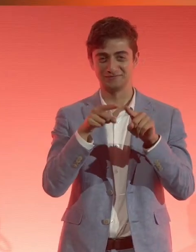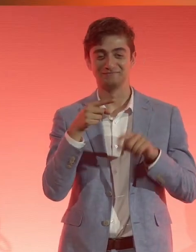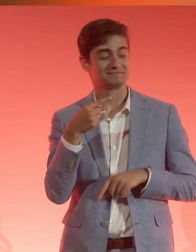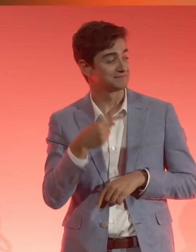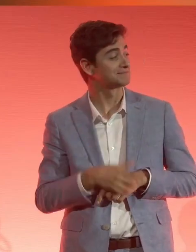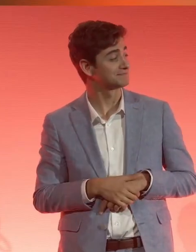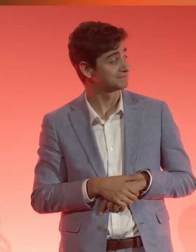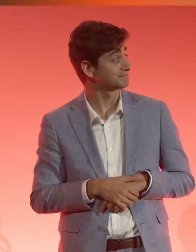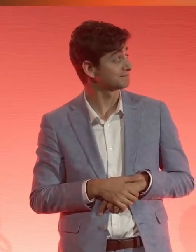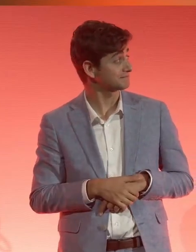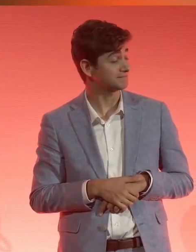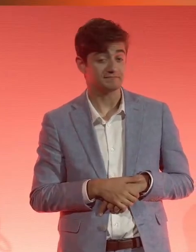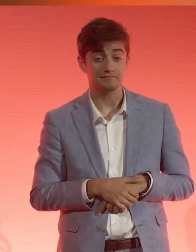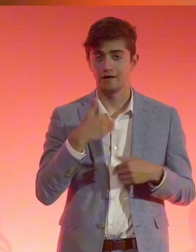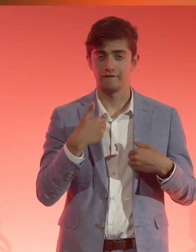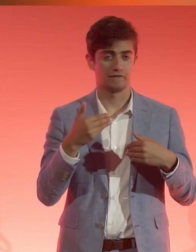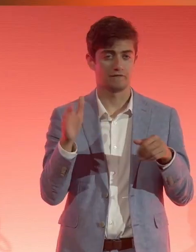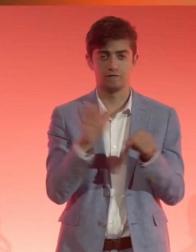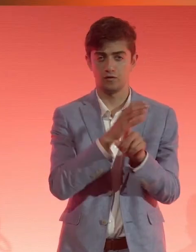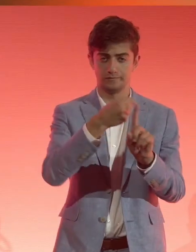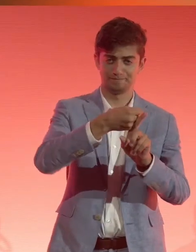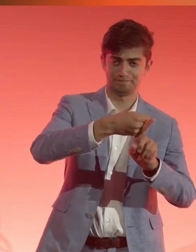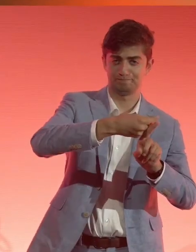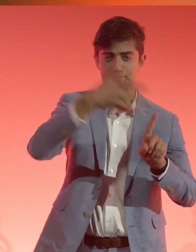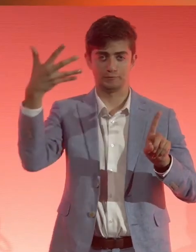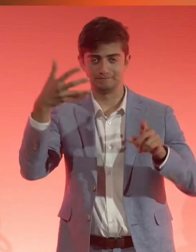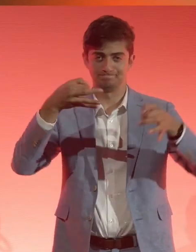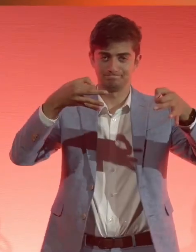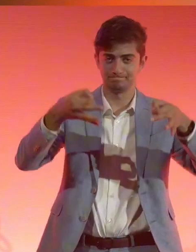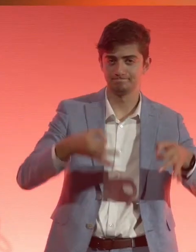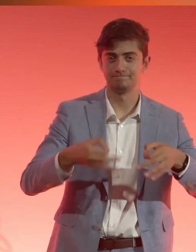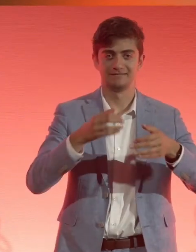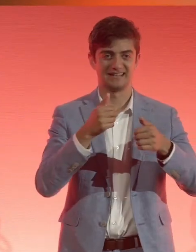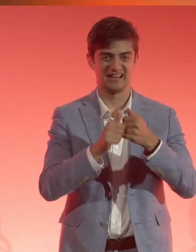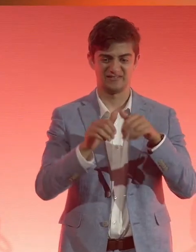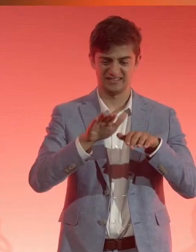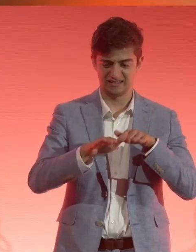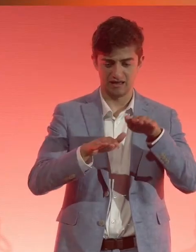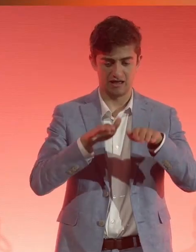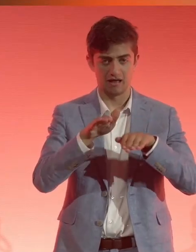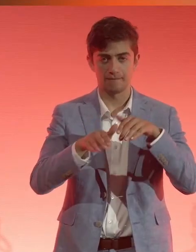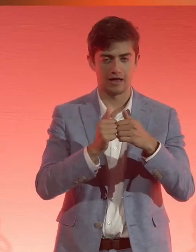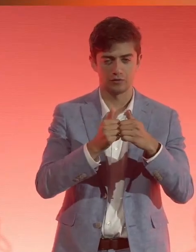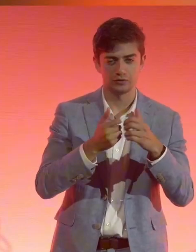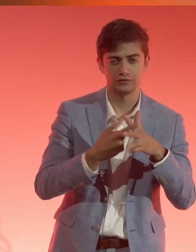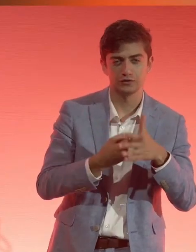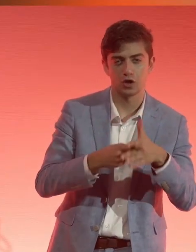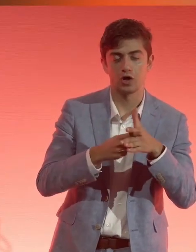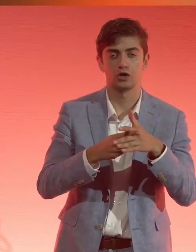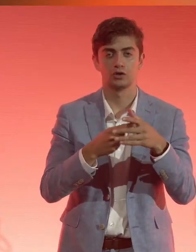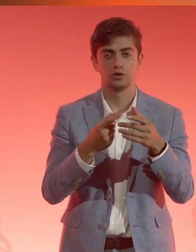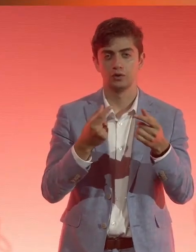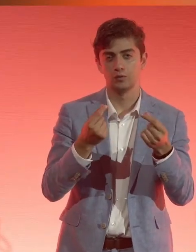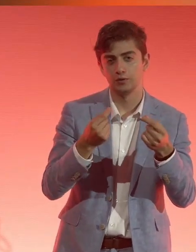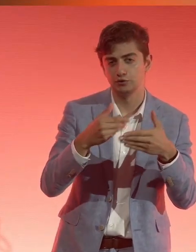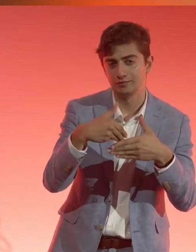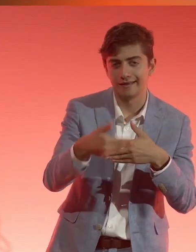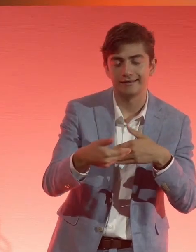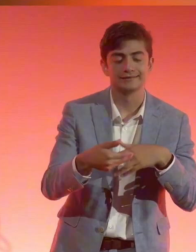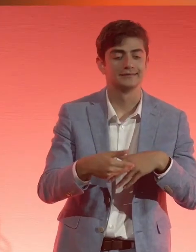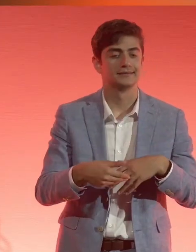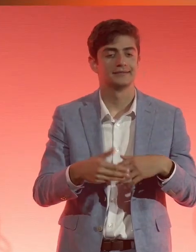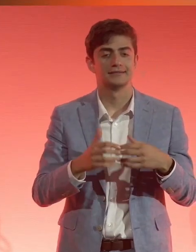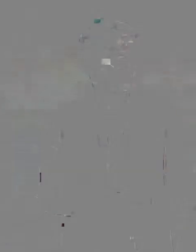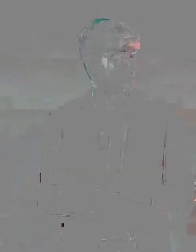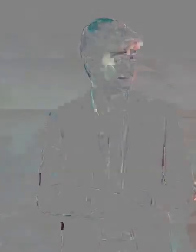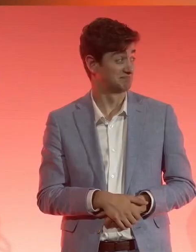a complete breakdown, a step-by-step guide on how you get started, what you do next, and how we